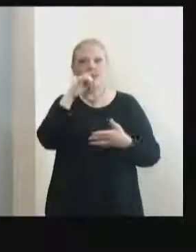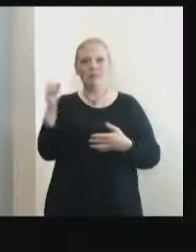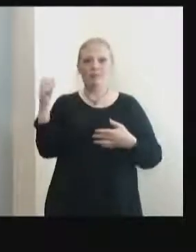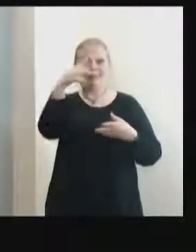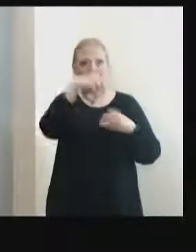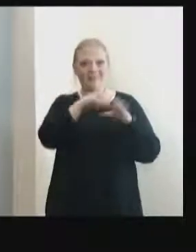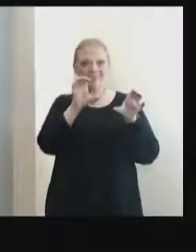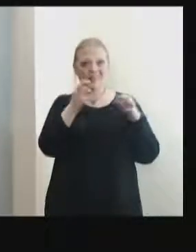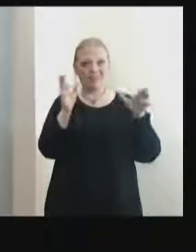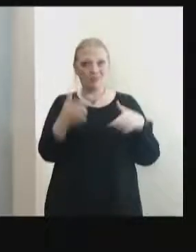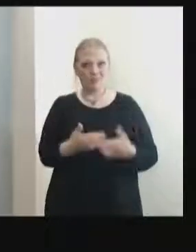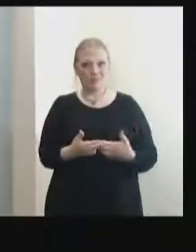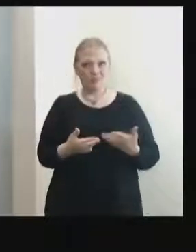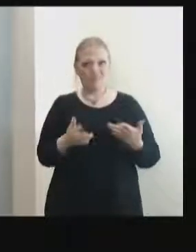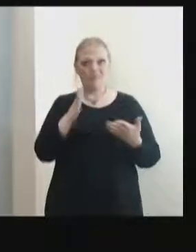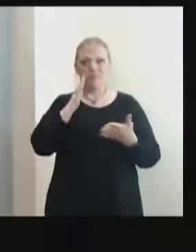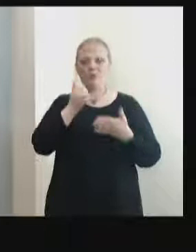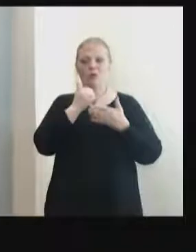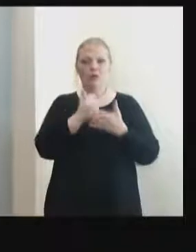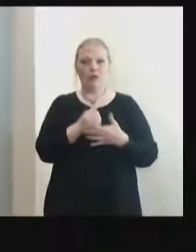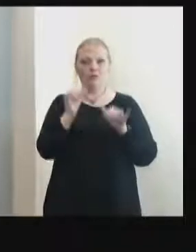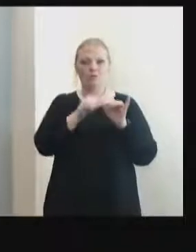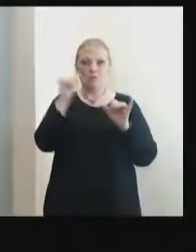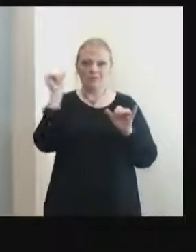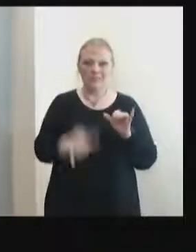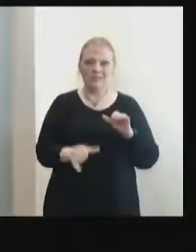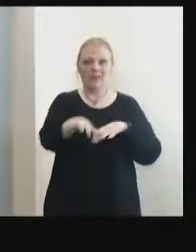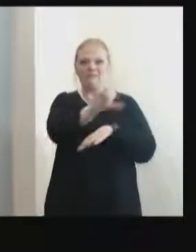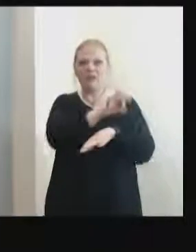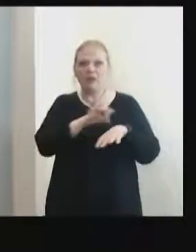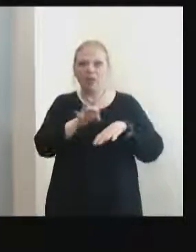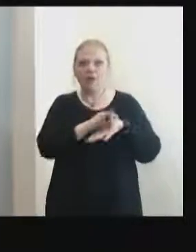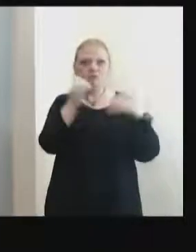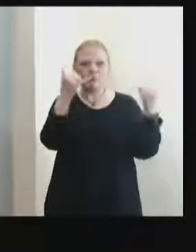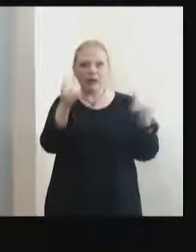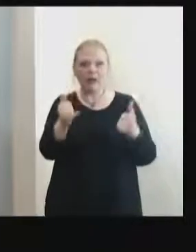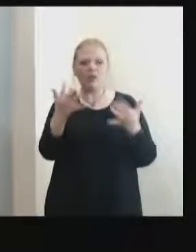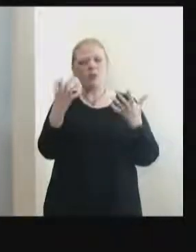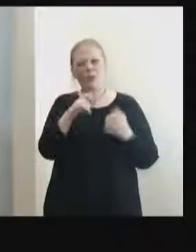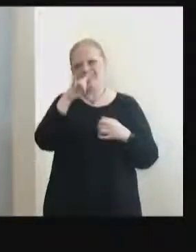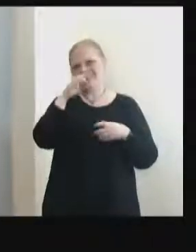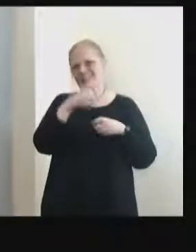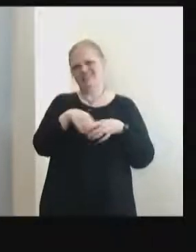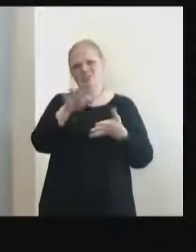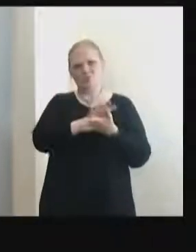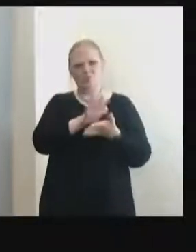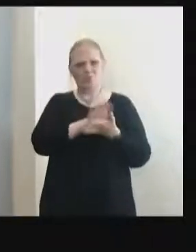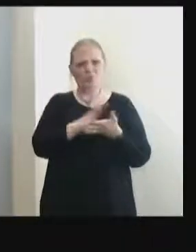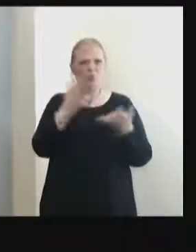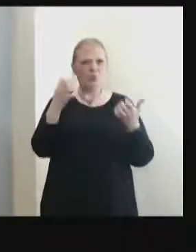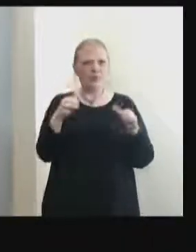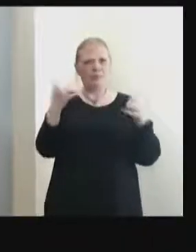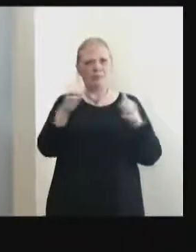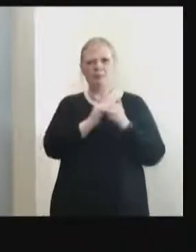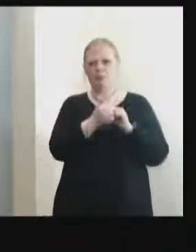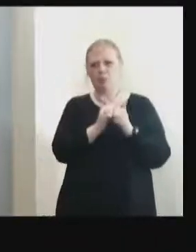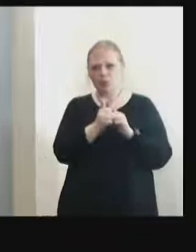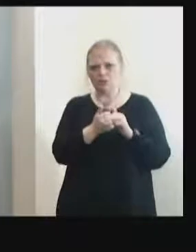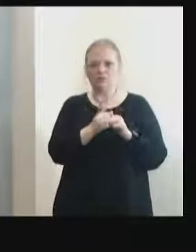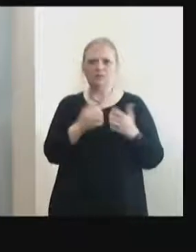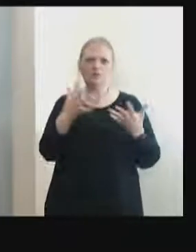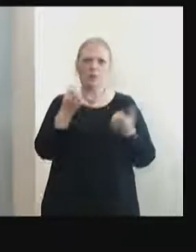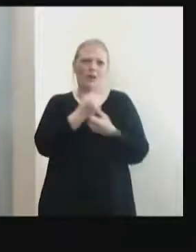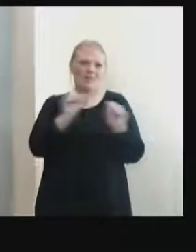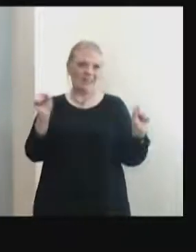back into the classroom, will help them, stay on the fields. We want kids to be in school. We want kids to be playing sports. We want it to